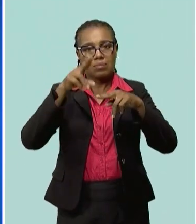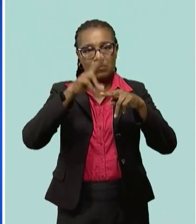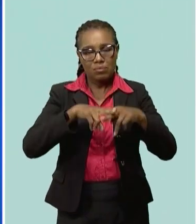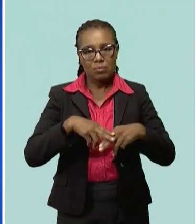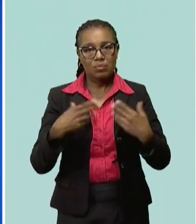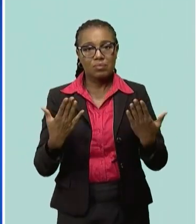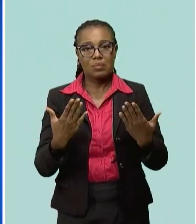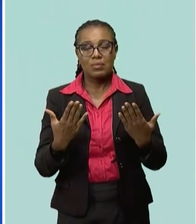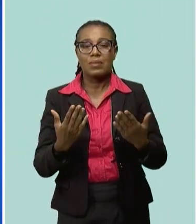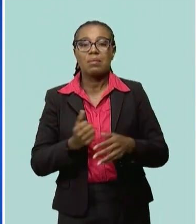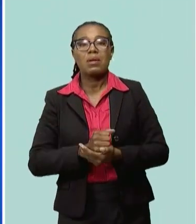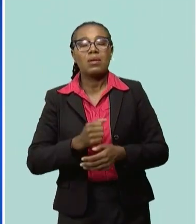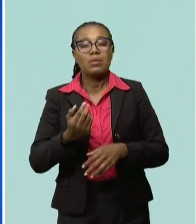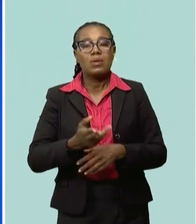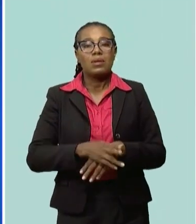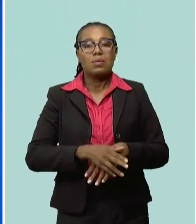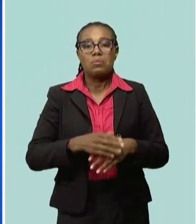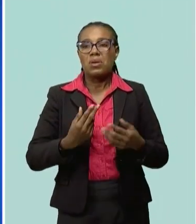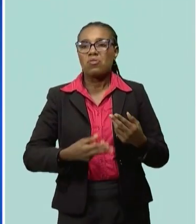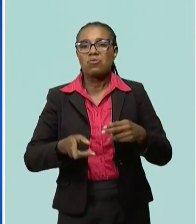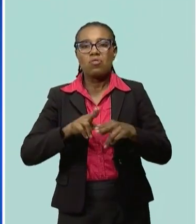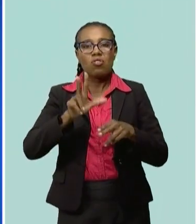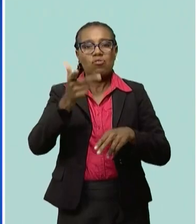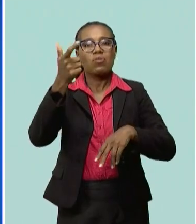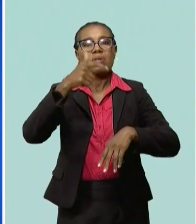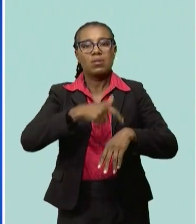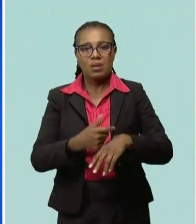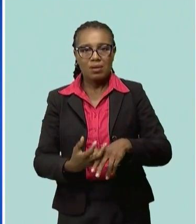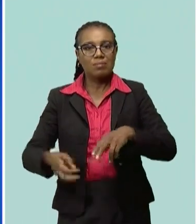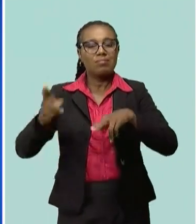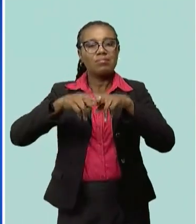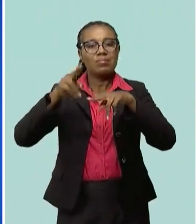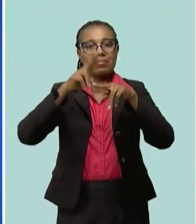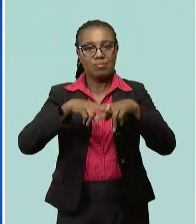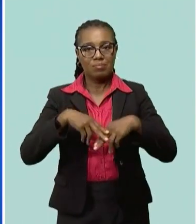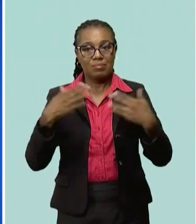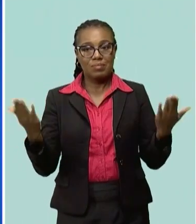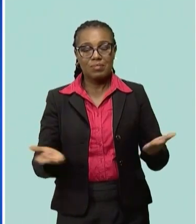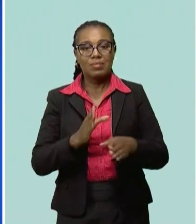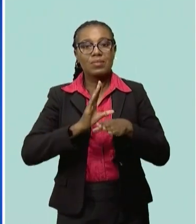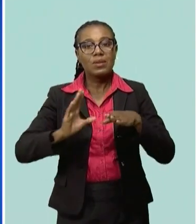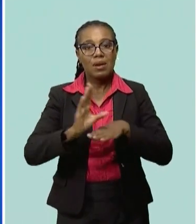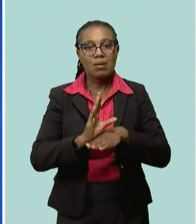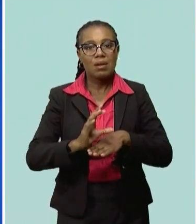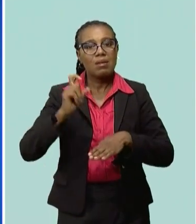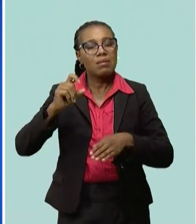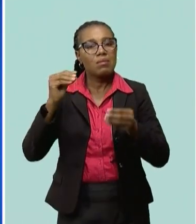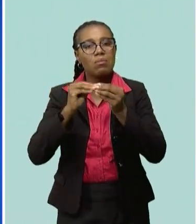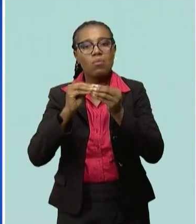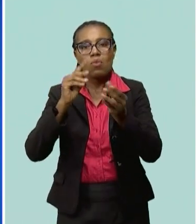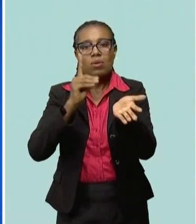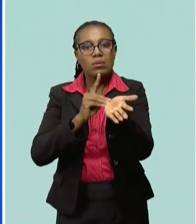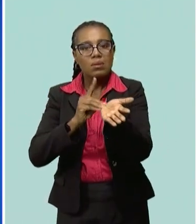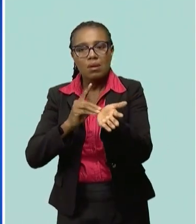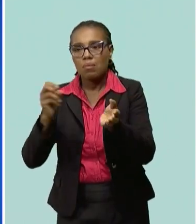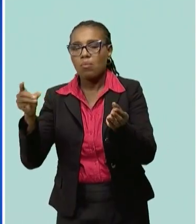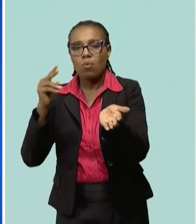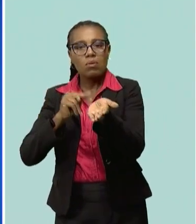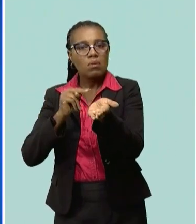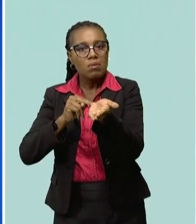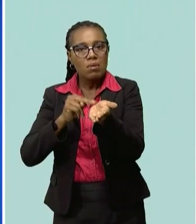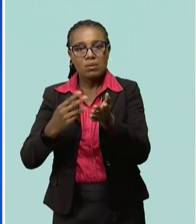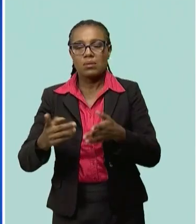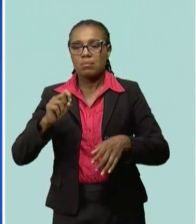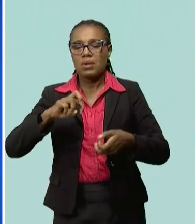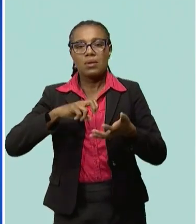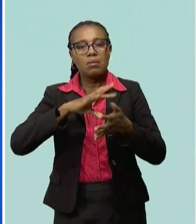328,000, and by 2050, that's going to triple. That's in our region. More doctors will be needed and more nurses will be needed, so we need to train